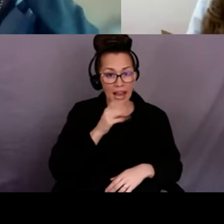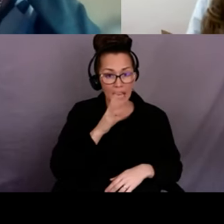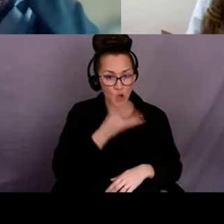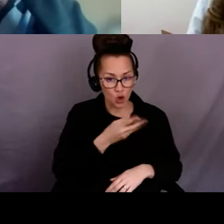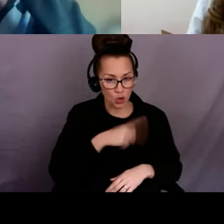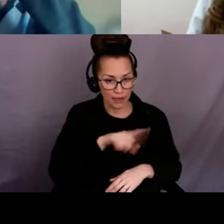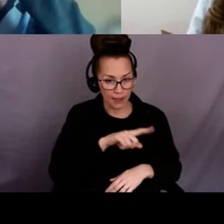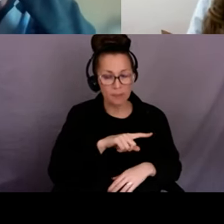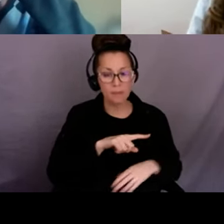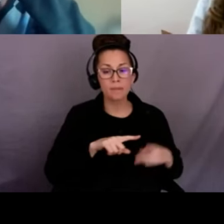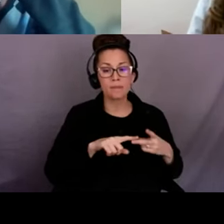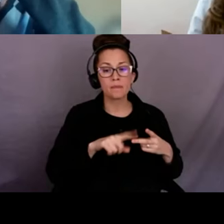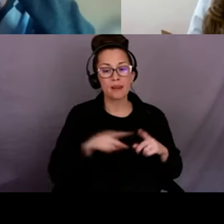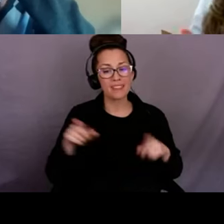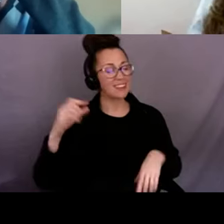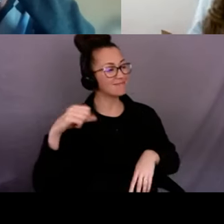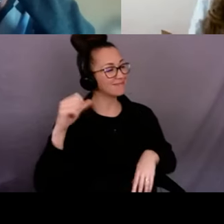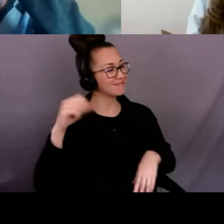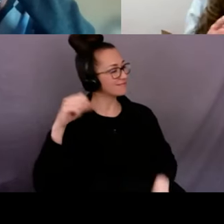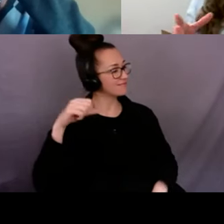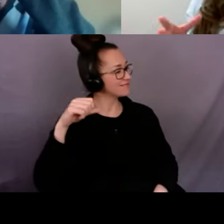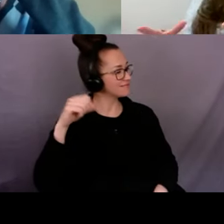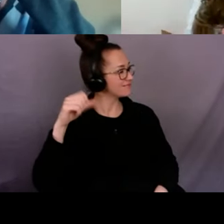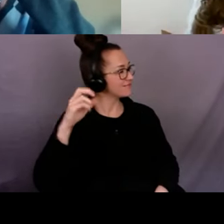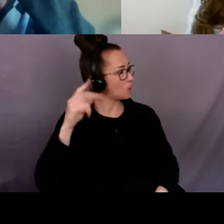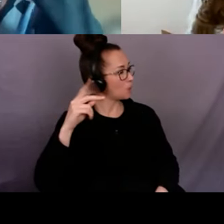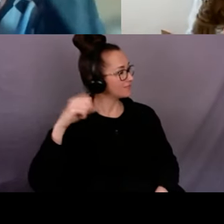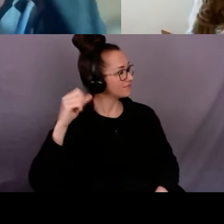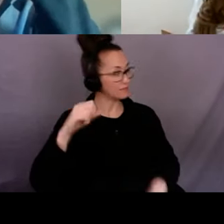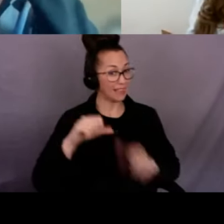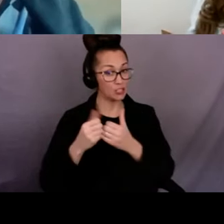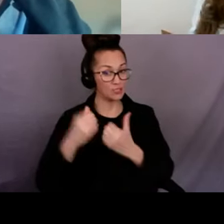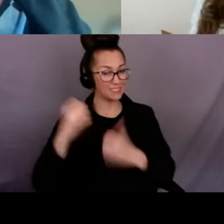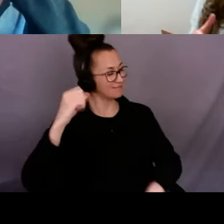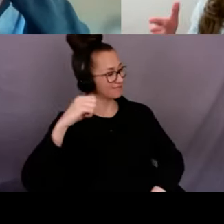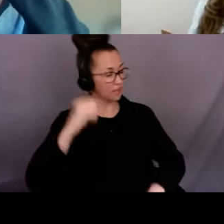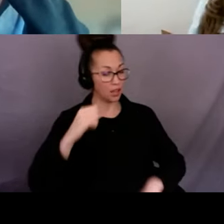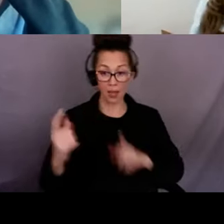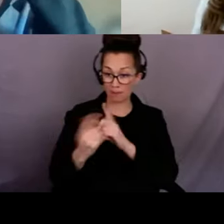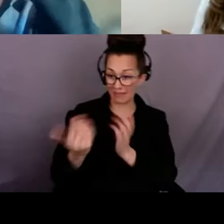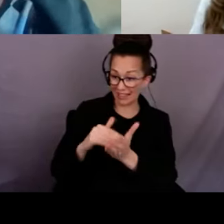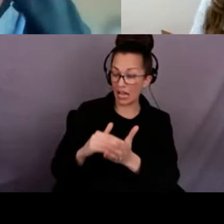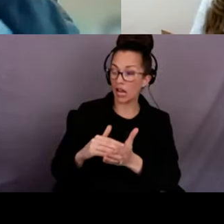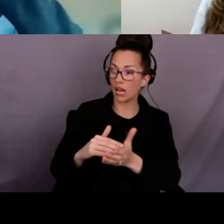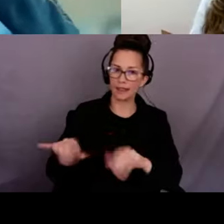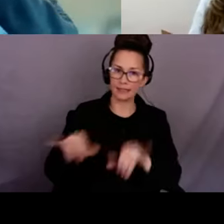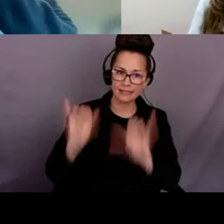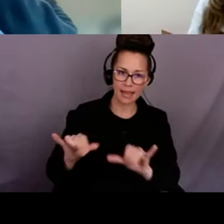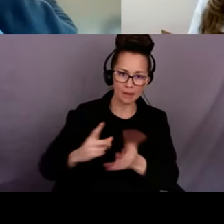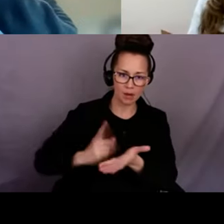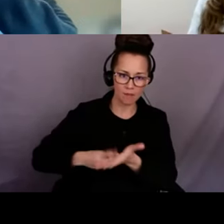lot of head nodding of a yes, yes, yes. But then we would meet again and it would be the same exact conversation.